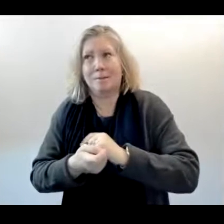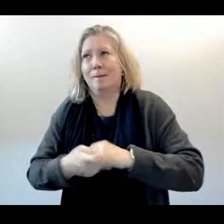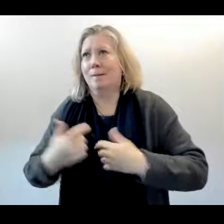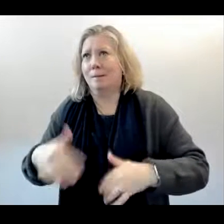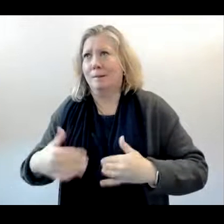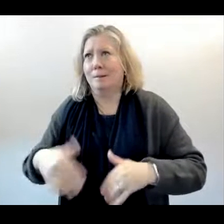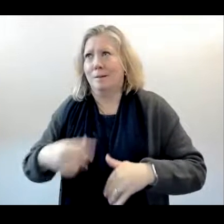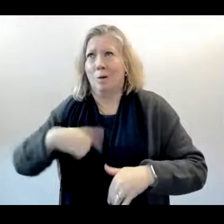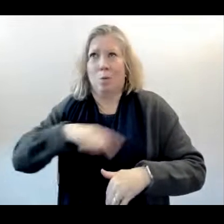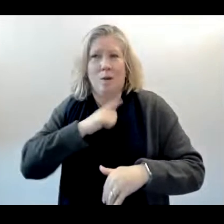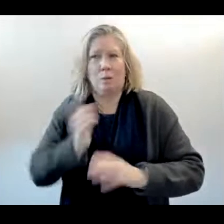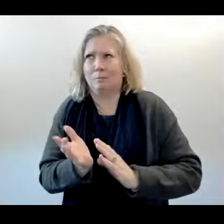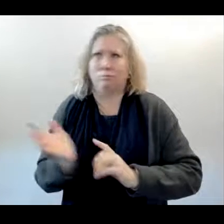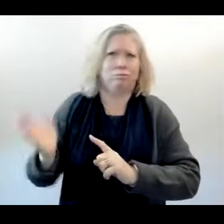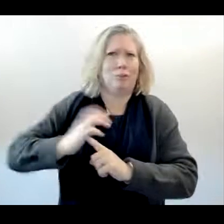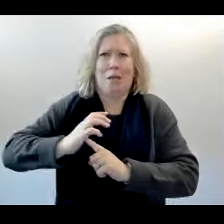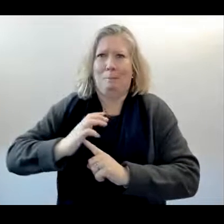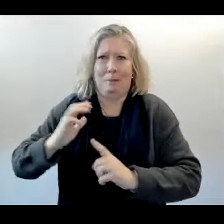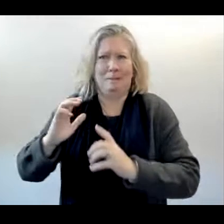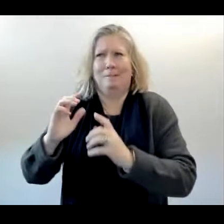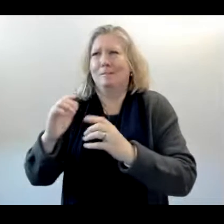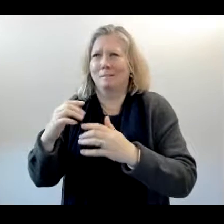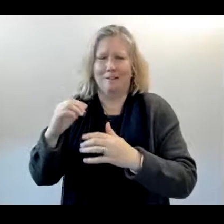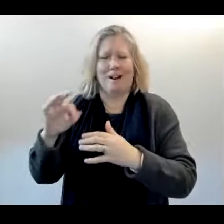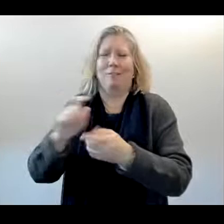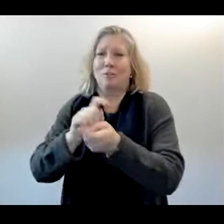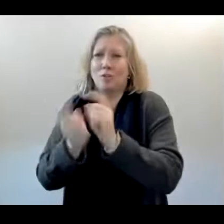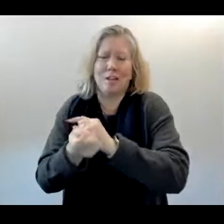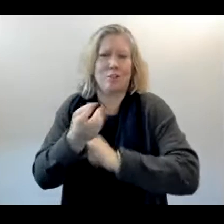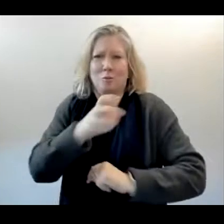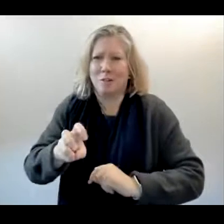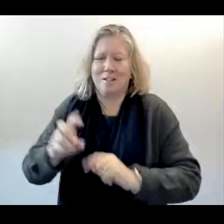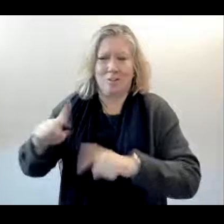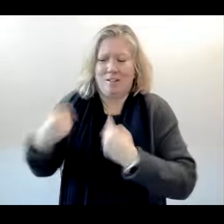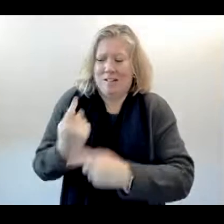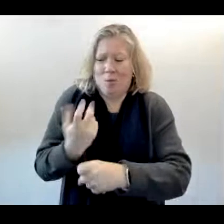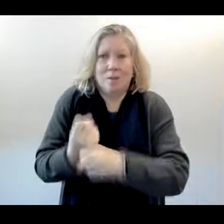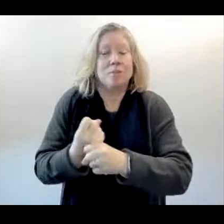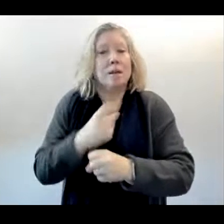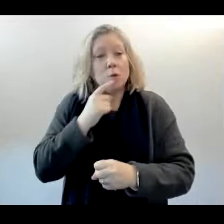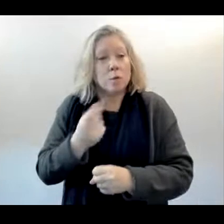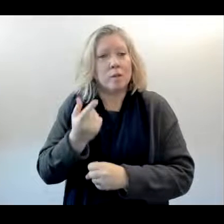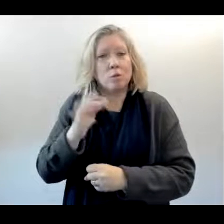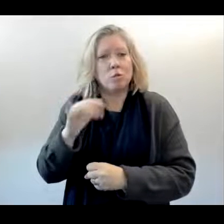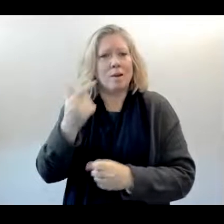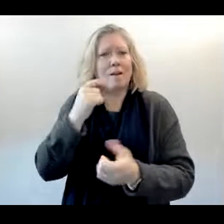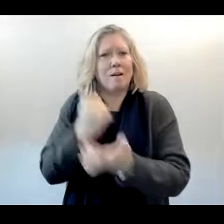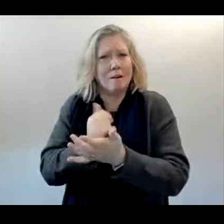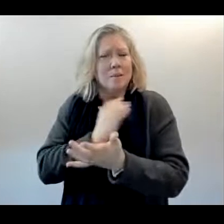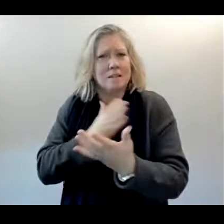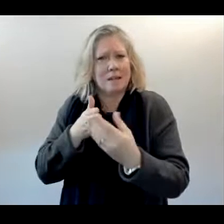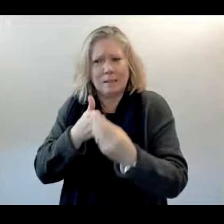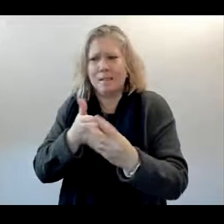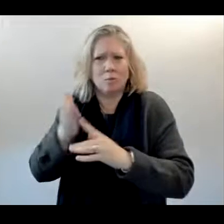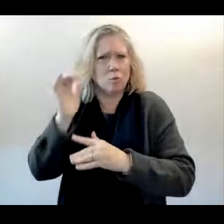years. And and I think Greg's leadership helped us get through all of that. But to put a finer point